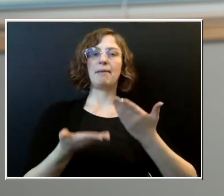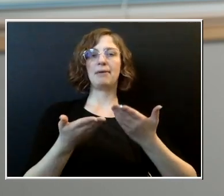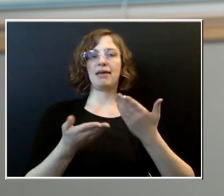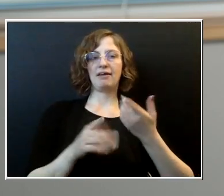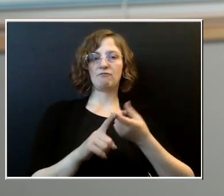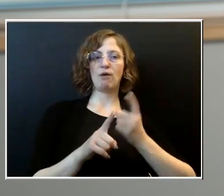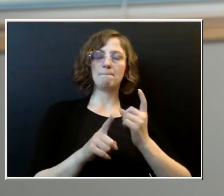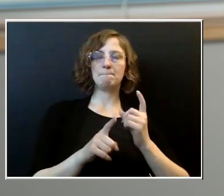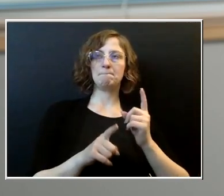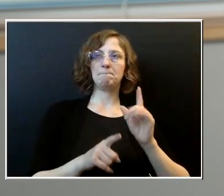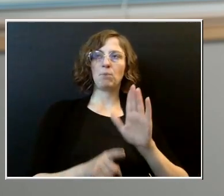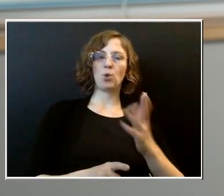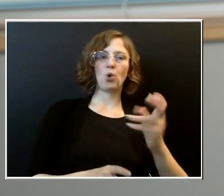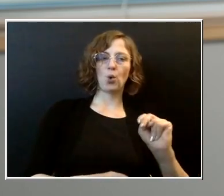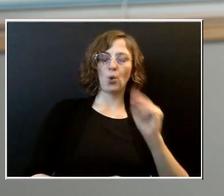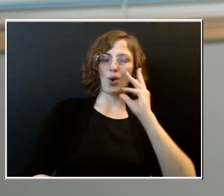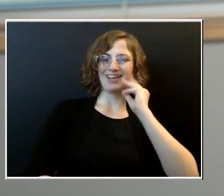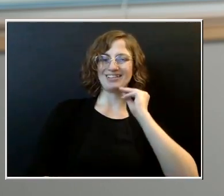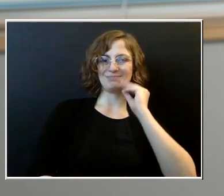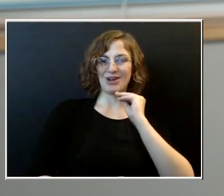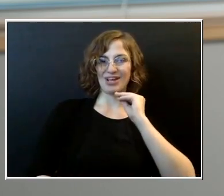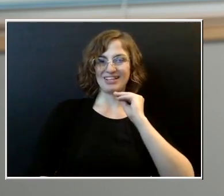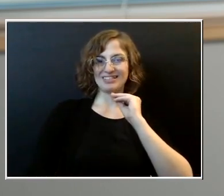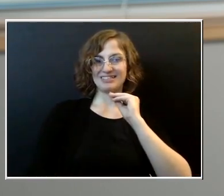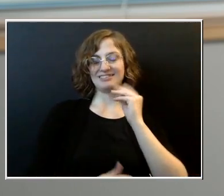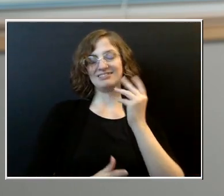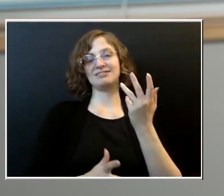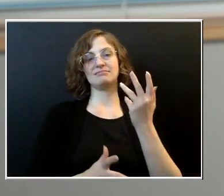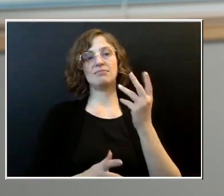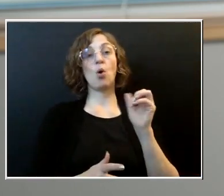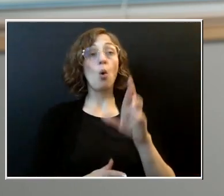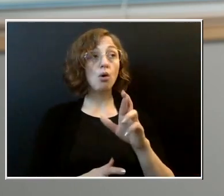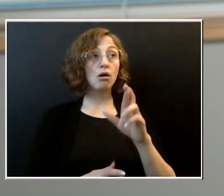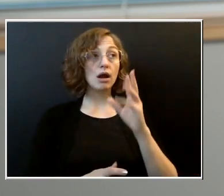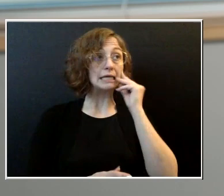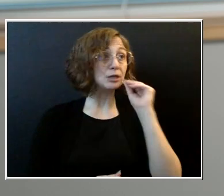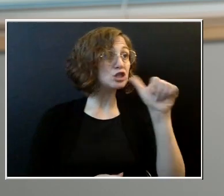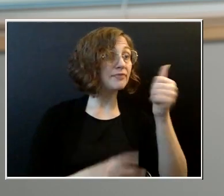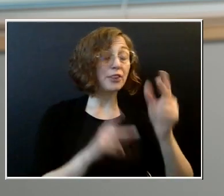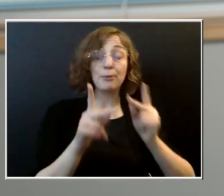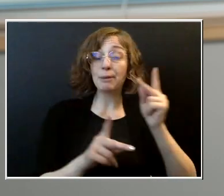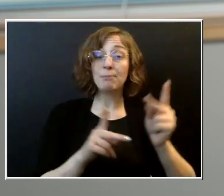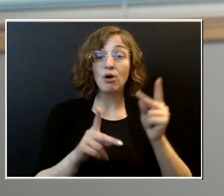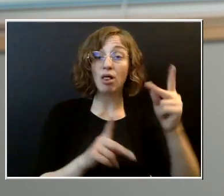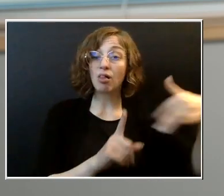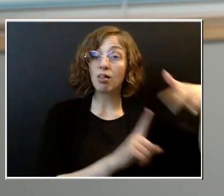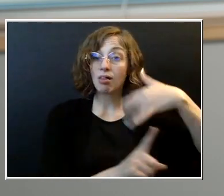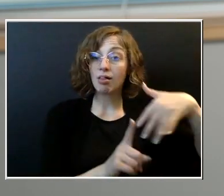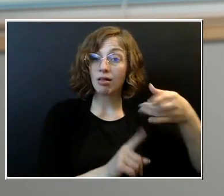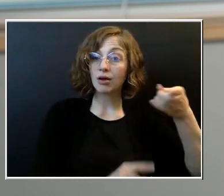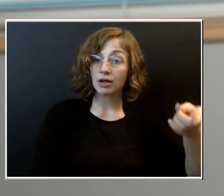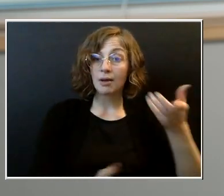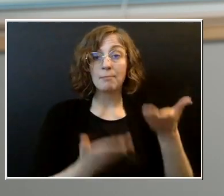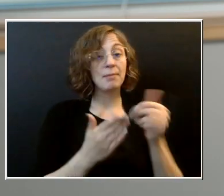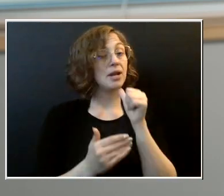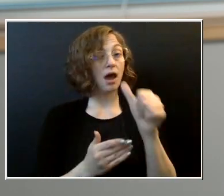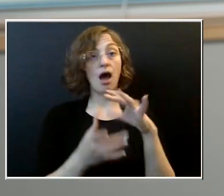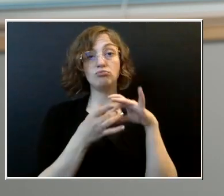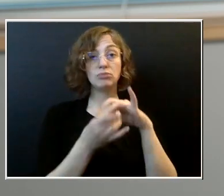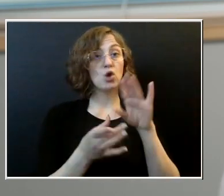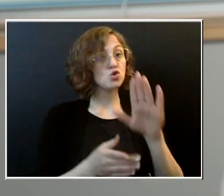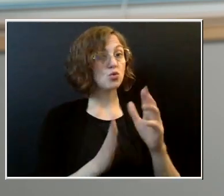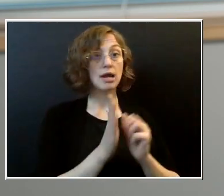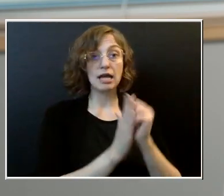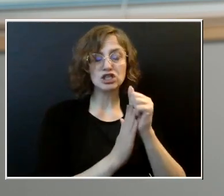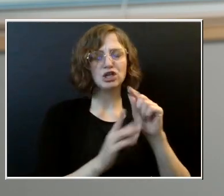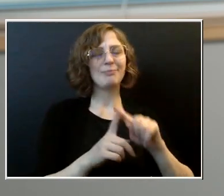experiences that people around them may have had that might not be at all related to their particular cancer, but as it's human nature